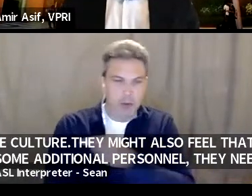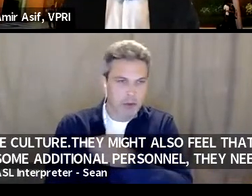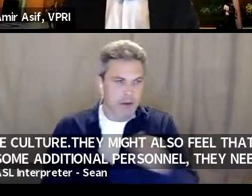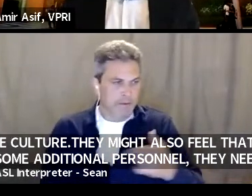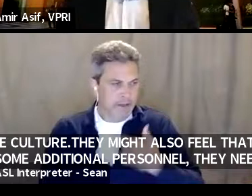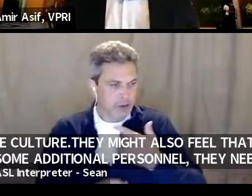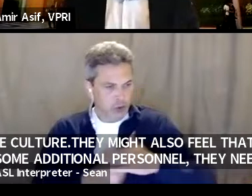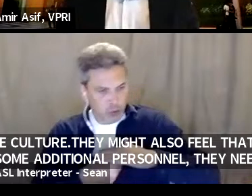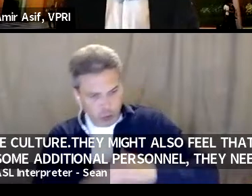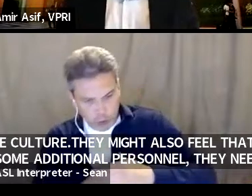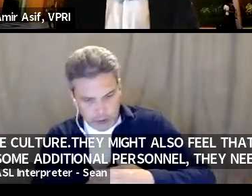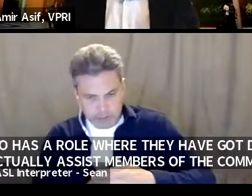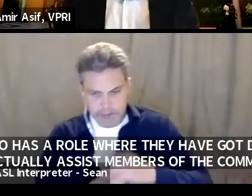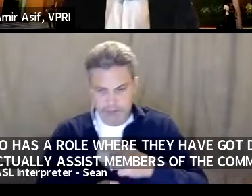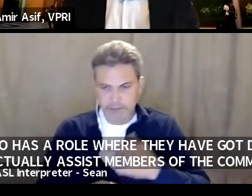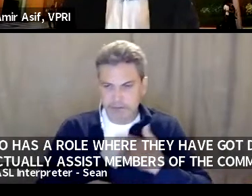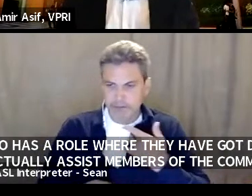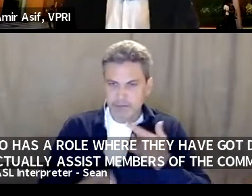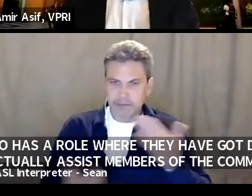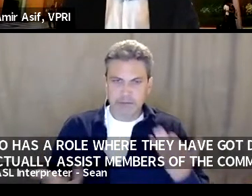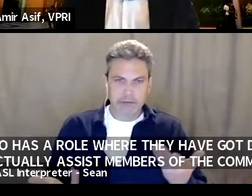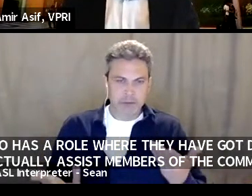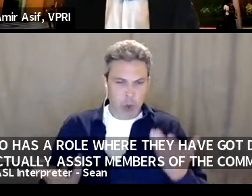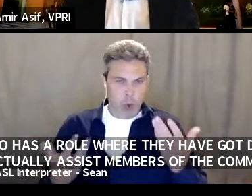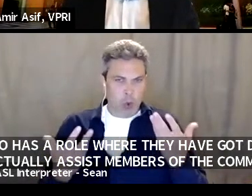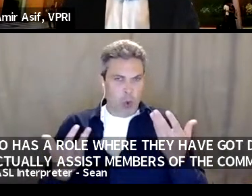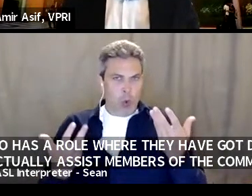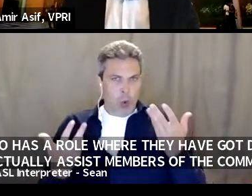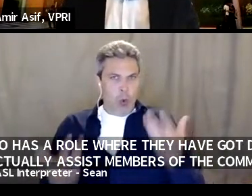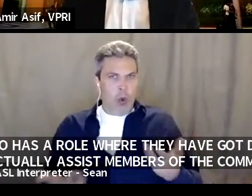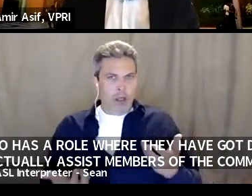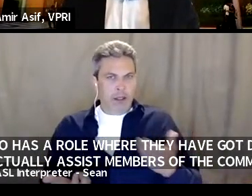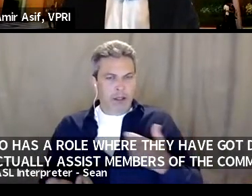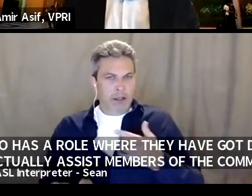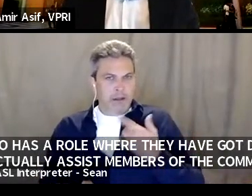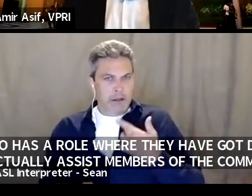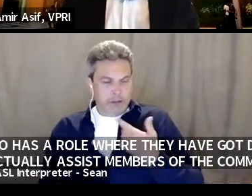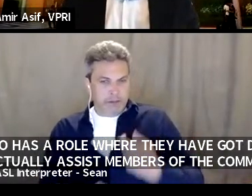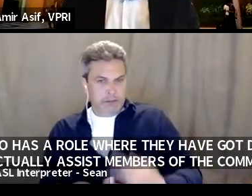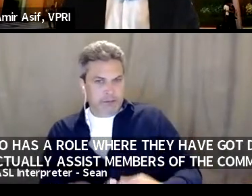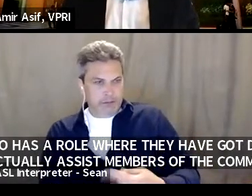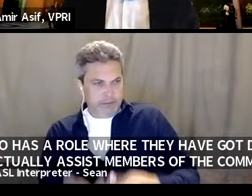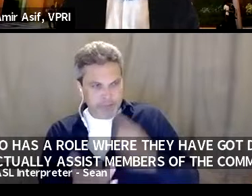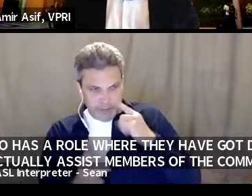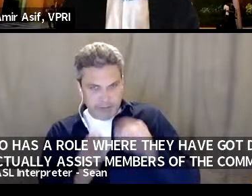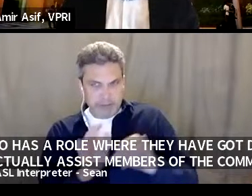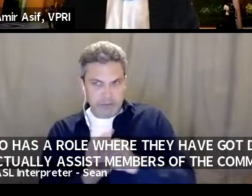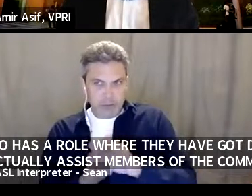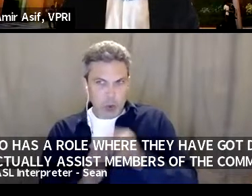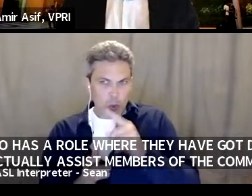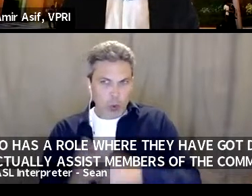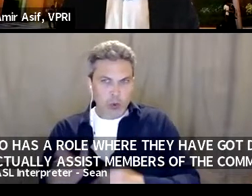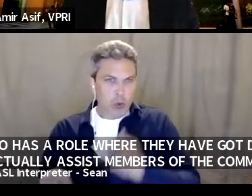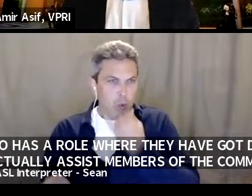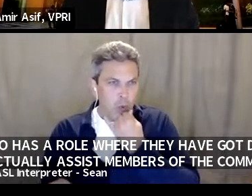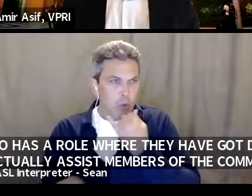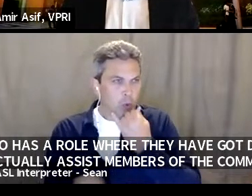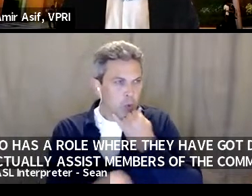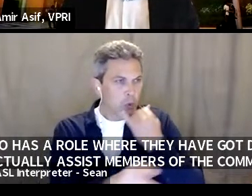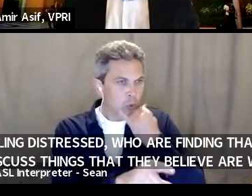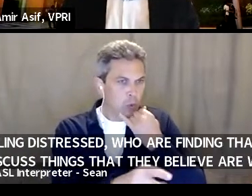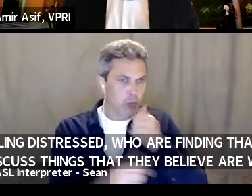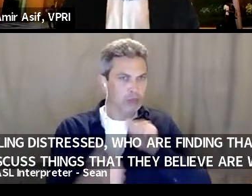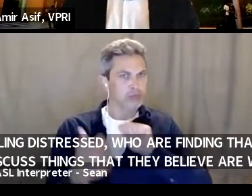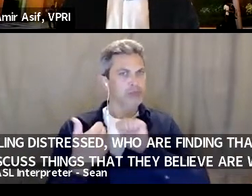who are finding that they want to discuss things that they believe are wrong that are going on, and how to, how they